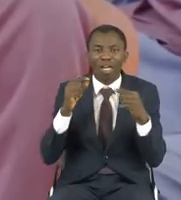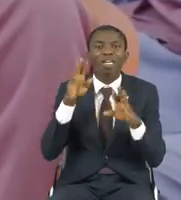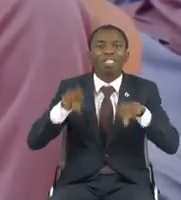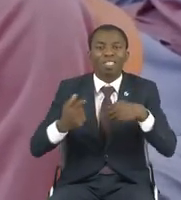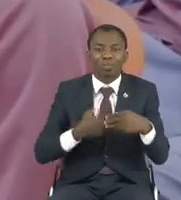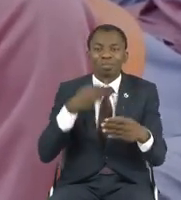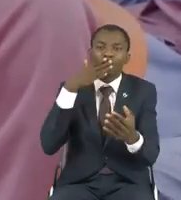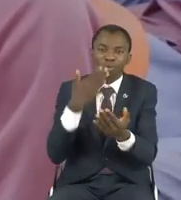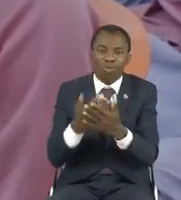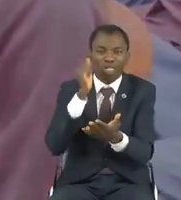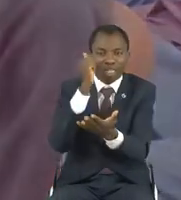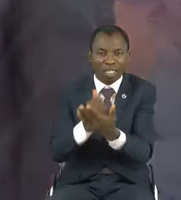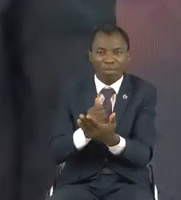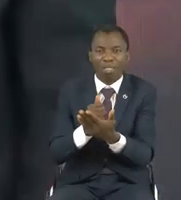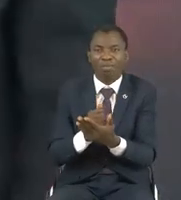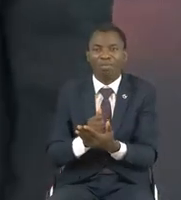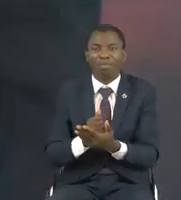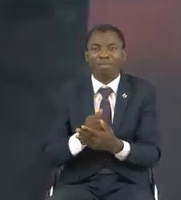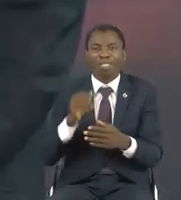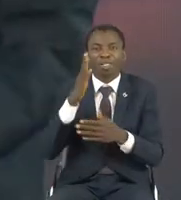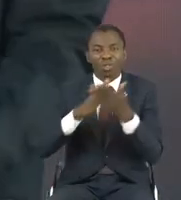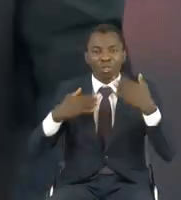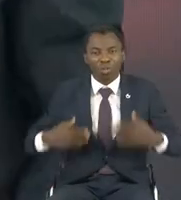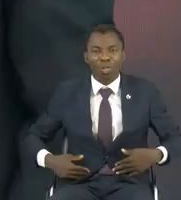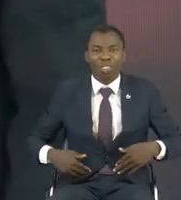And somebody you love, somebody you